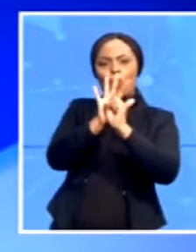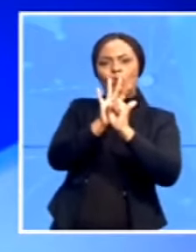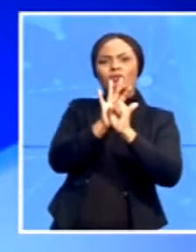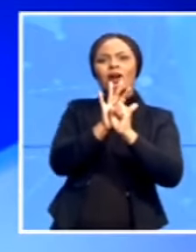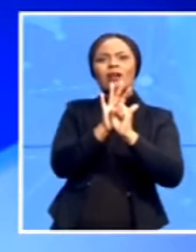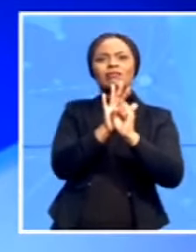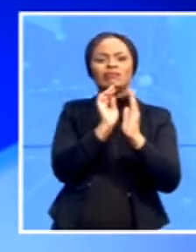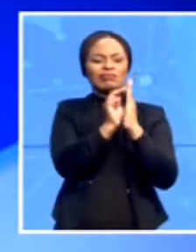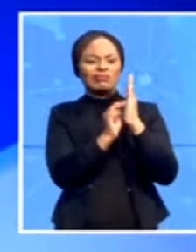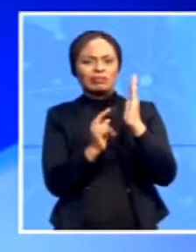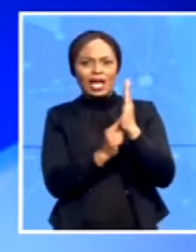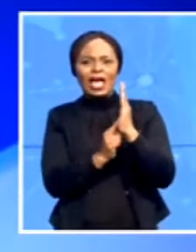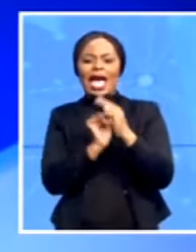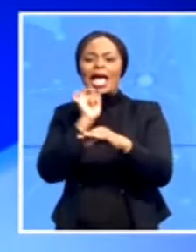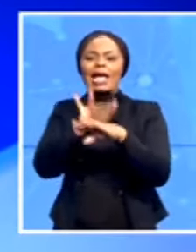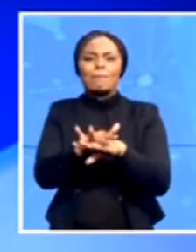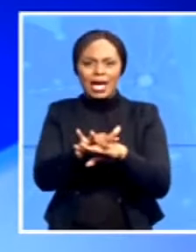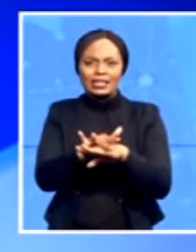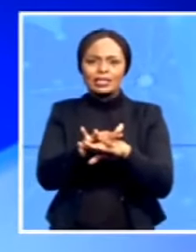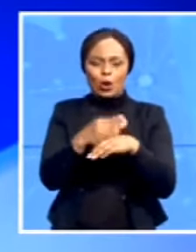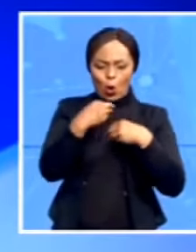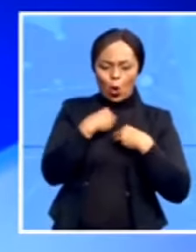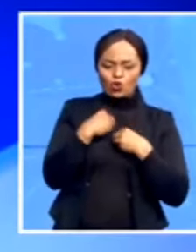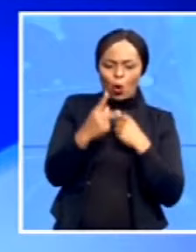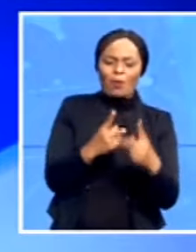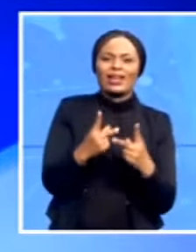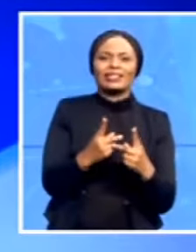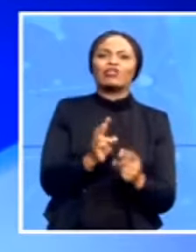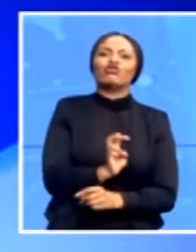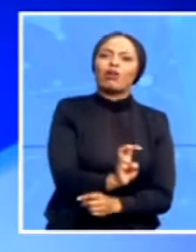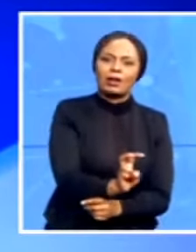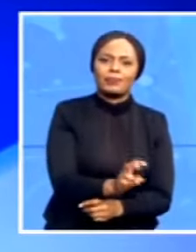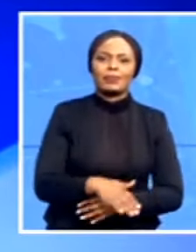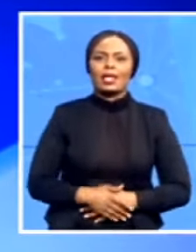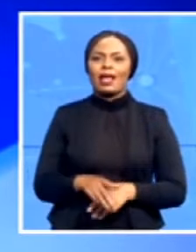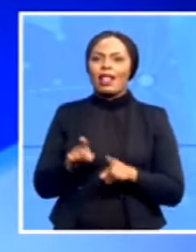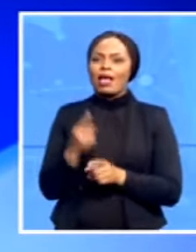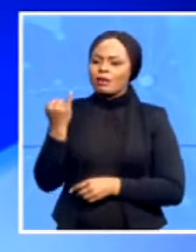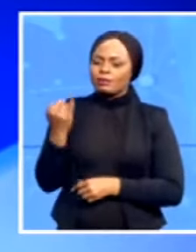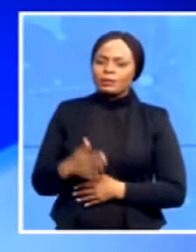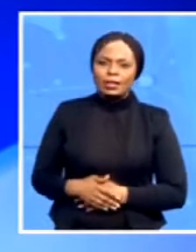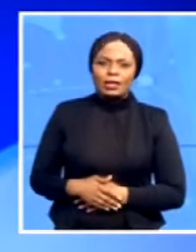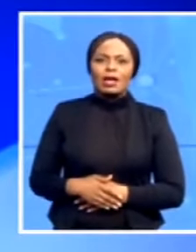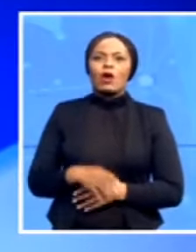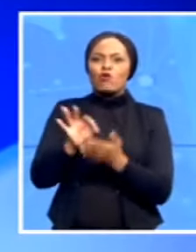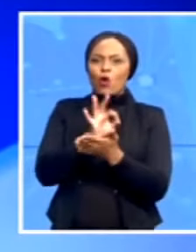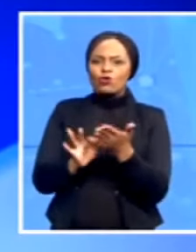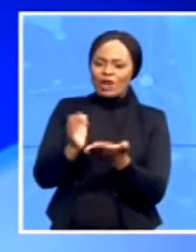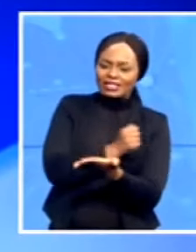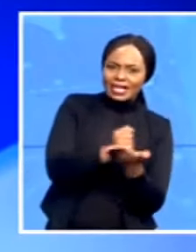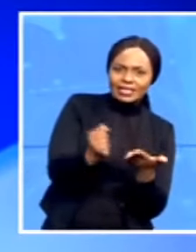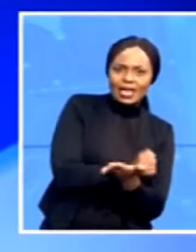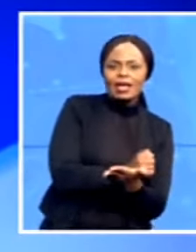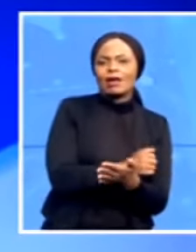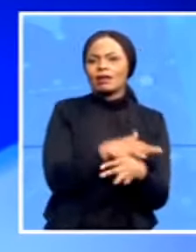own operations, like for instance, the voter registration, which they had mentioned, or all other logistical arrangements that they